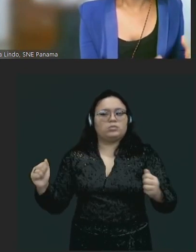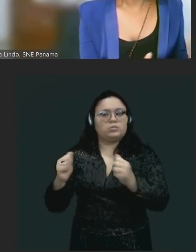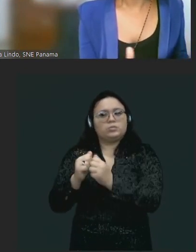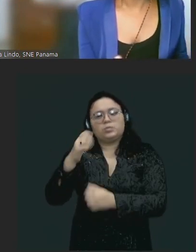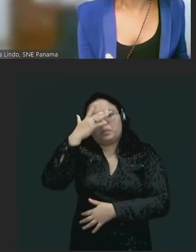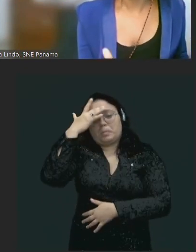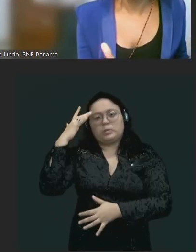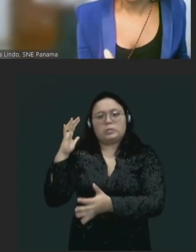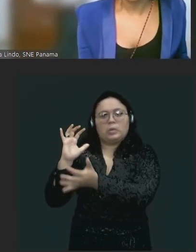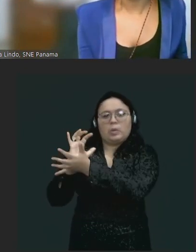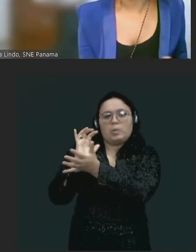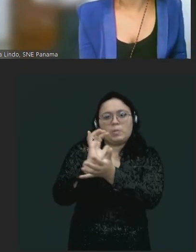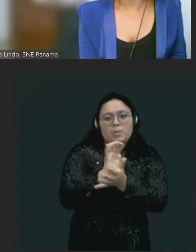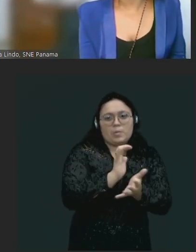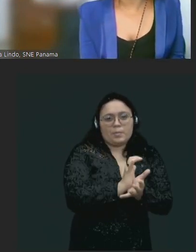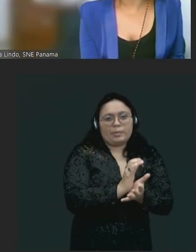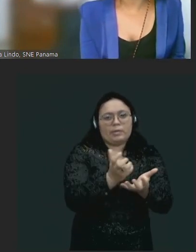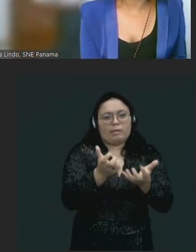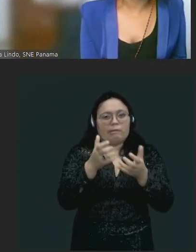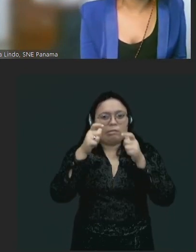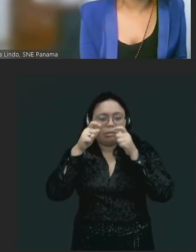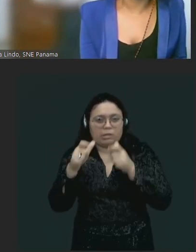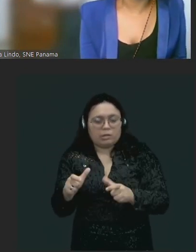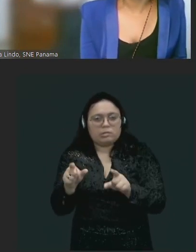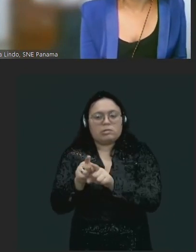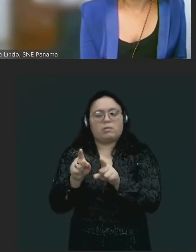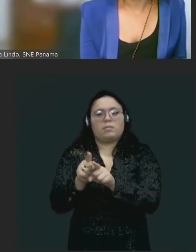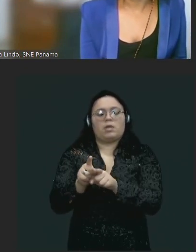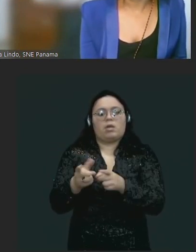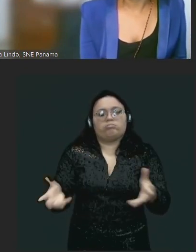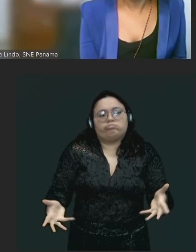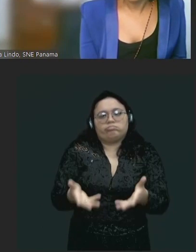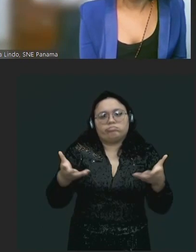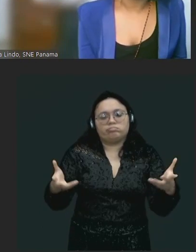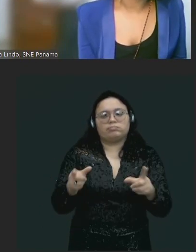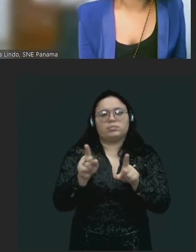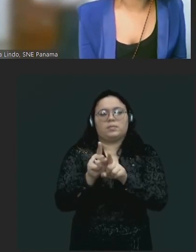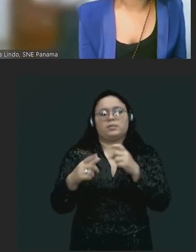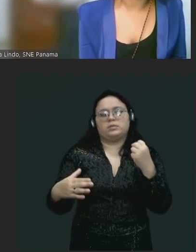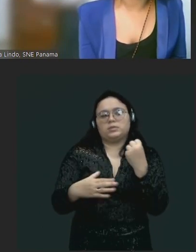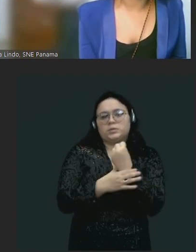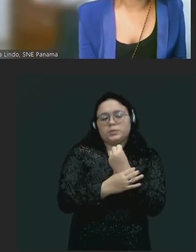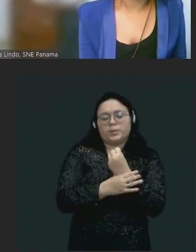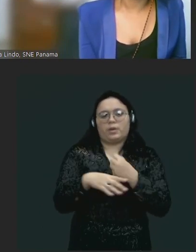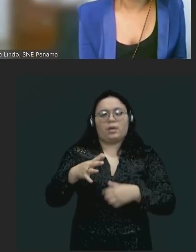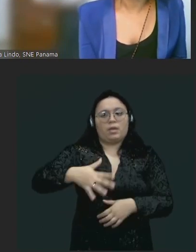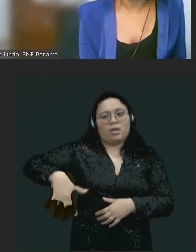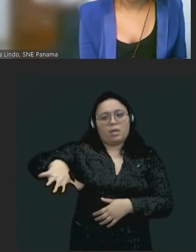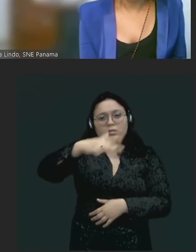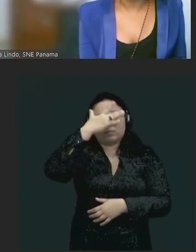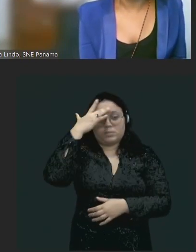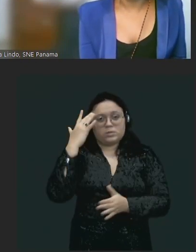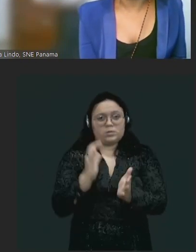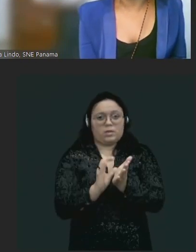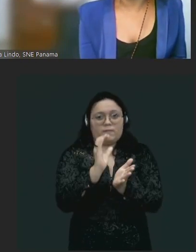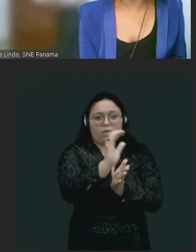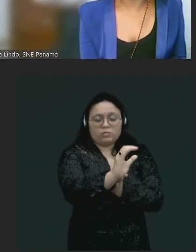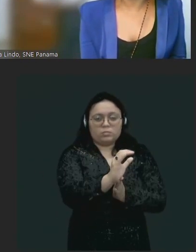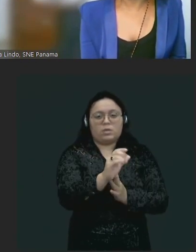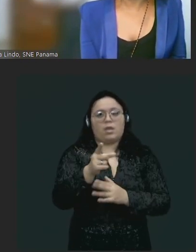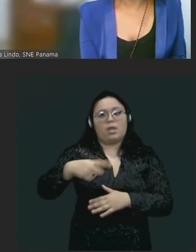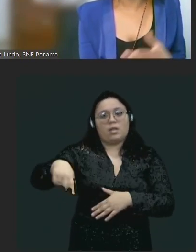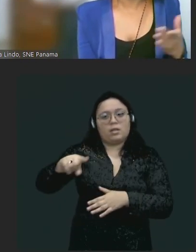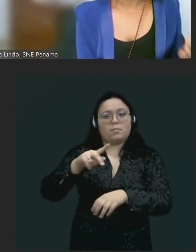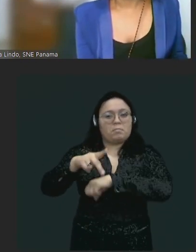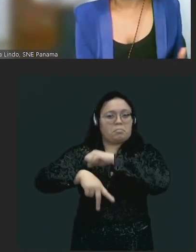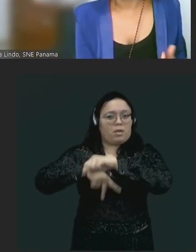stakeholders in order to promote the high-level sensitization process to assure that the local investors in Panama